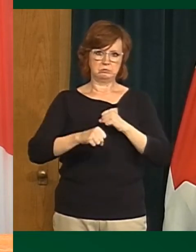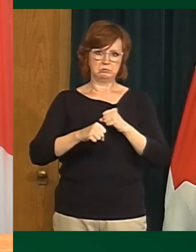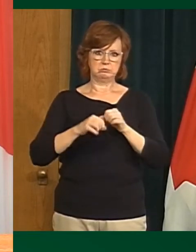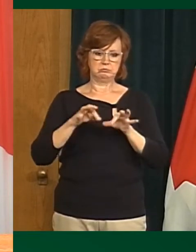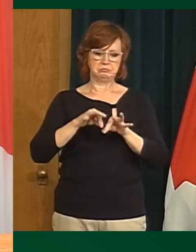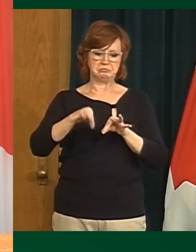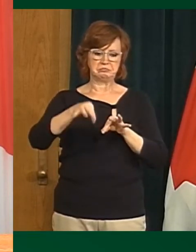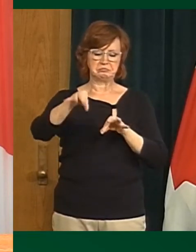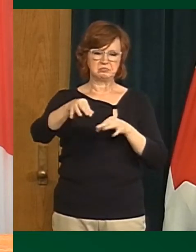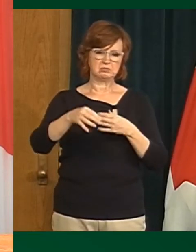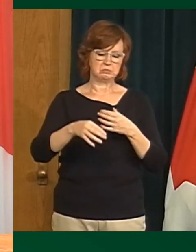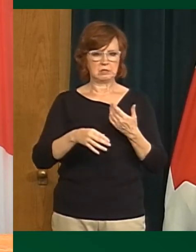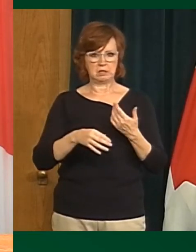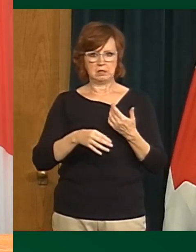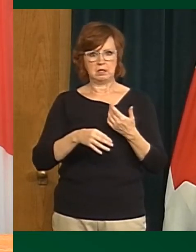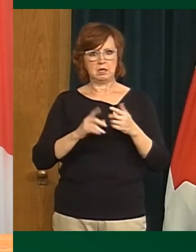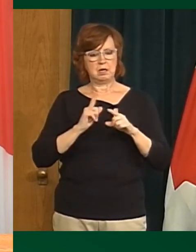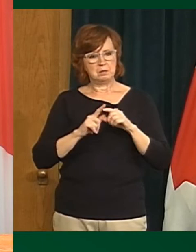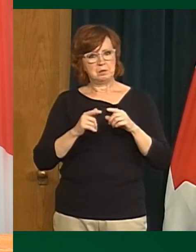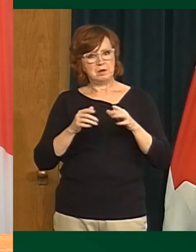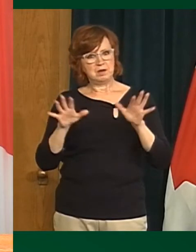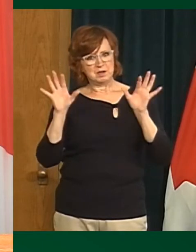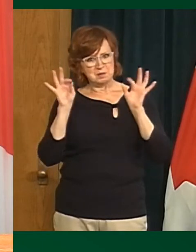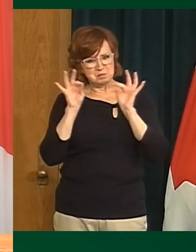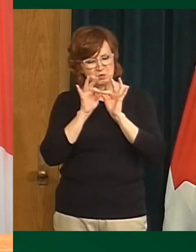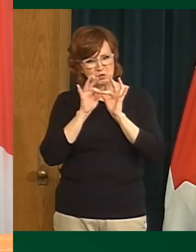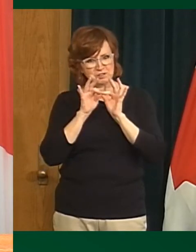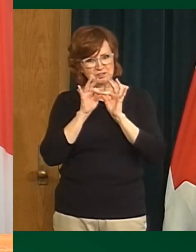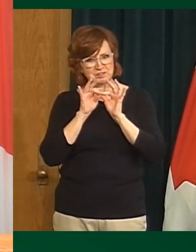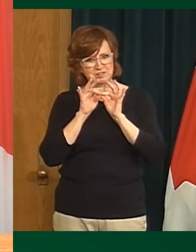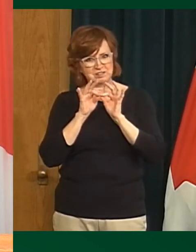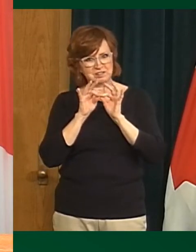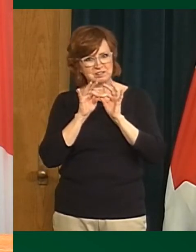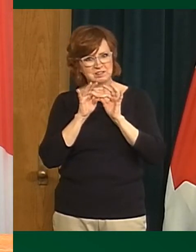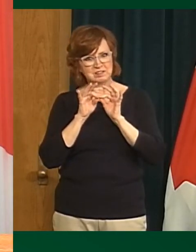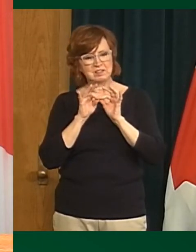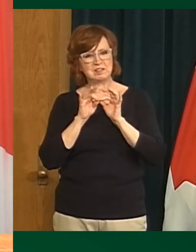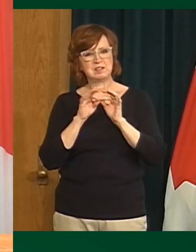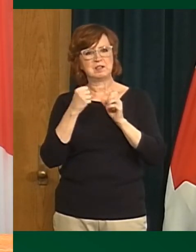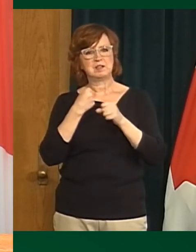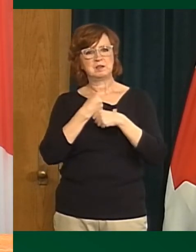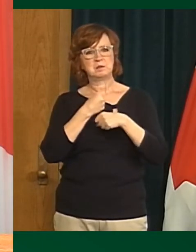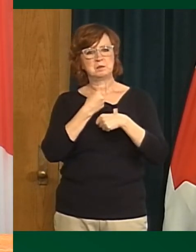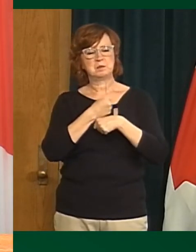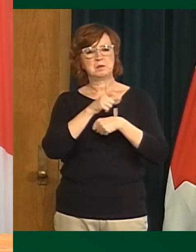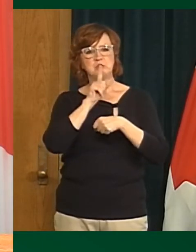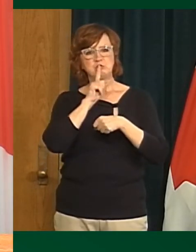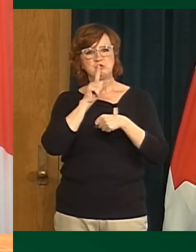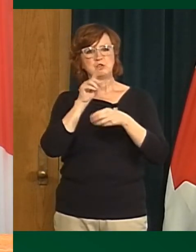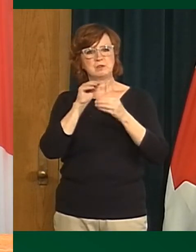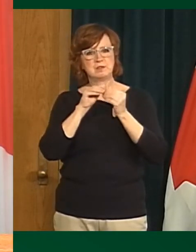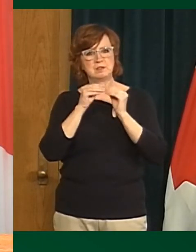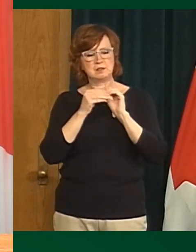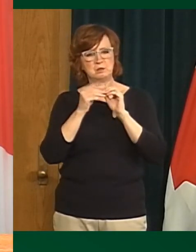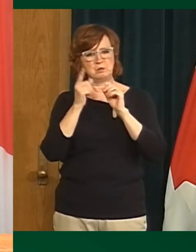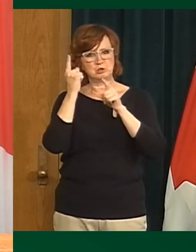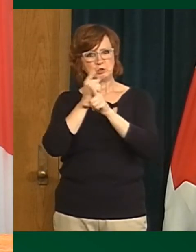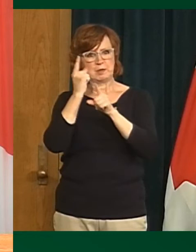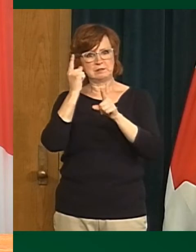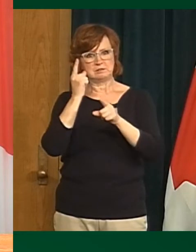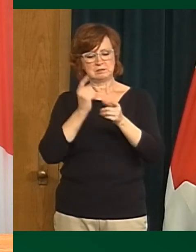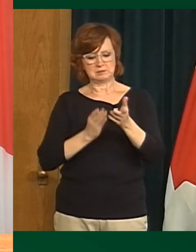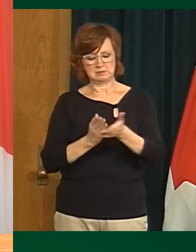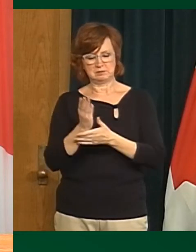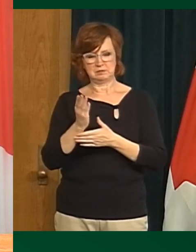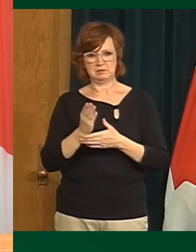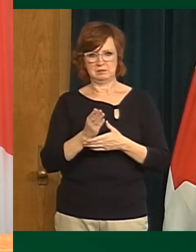reliable information. And I know it is challenging for all of us when there's a bit of a lag, but we do need to, I